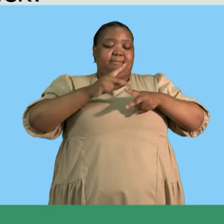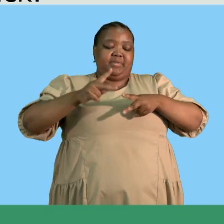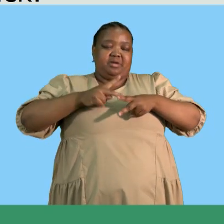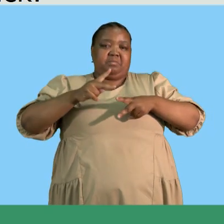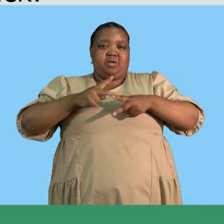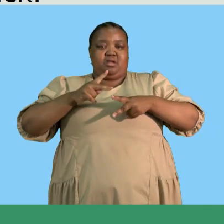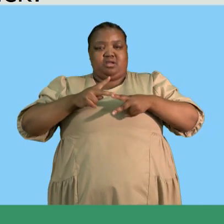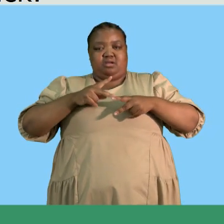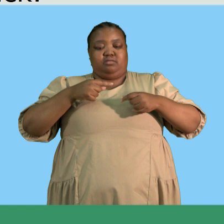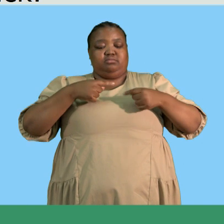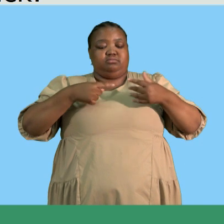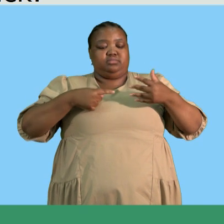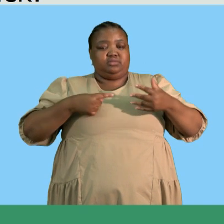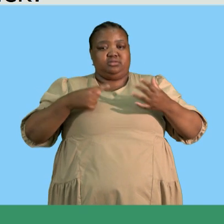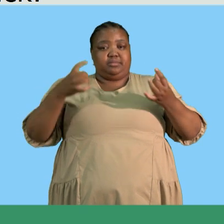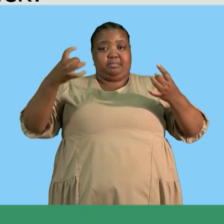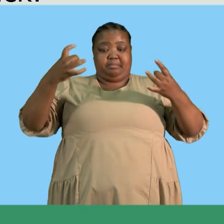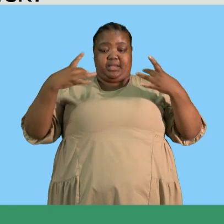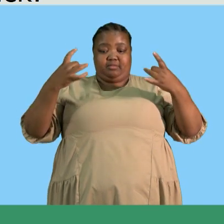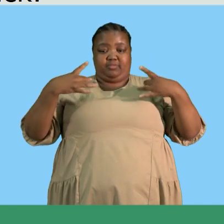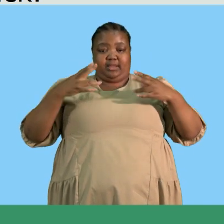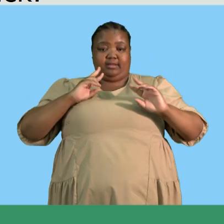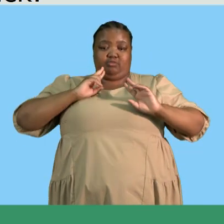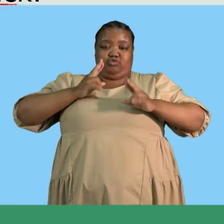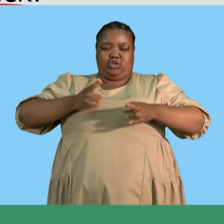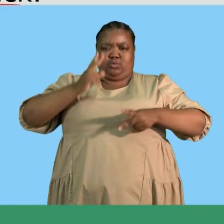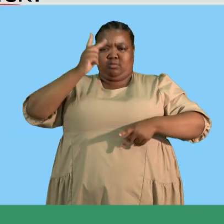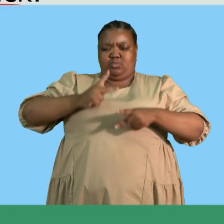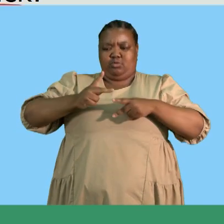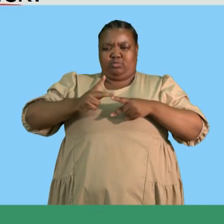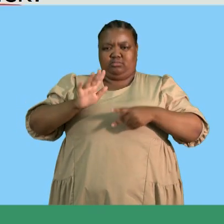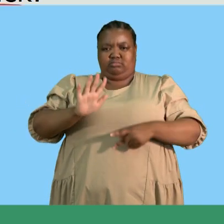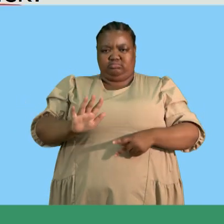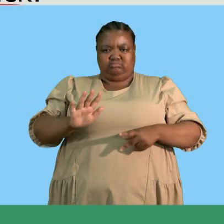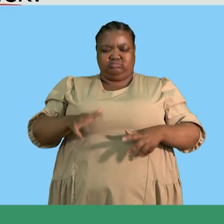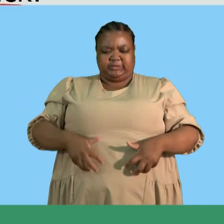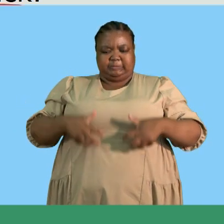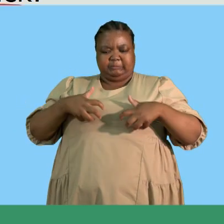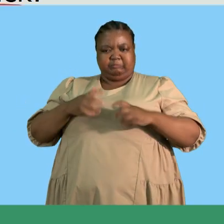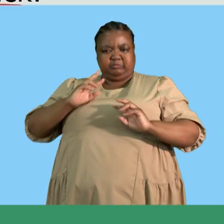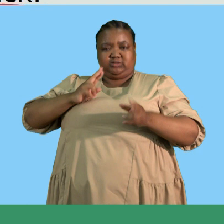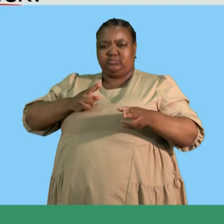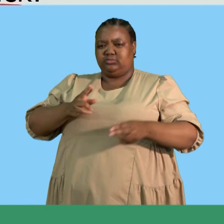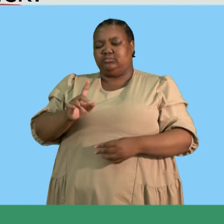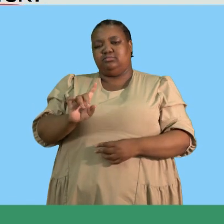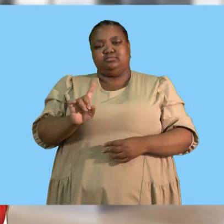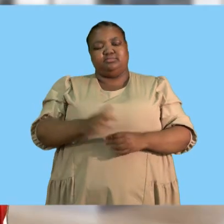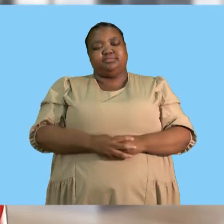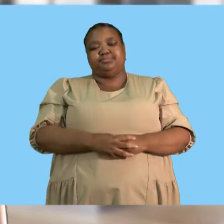preparing with the factors of responding to feedback in a professional and non-aggressive